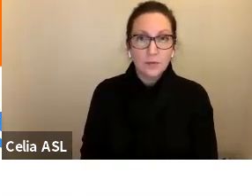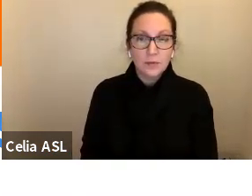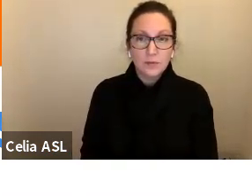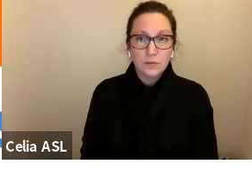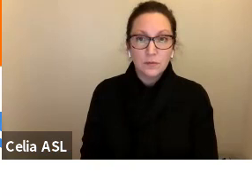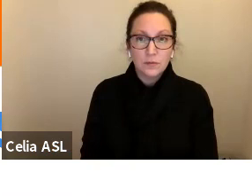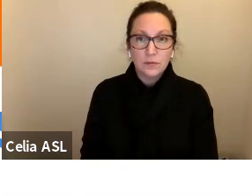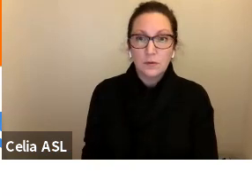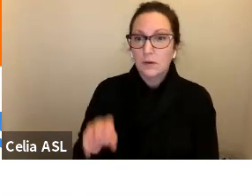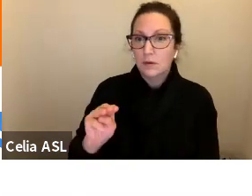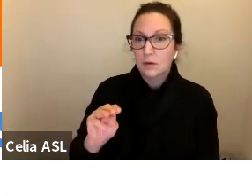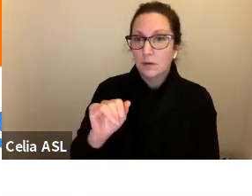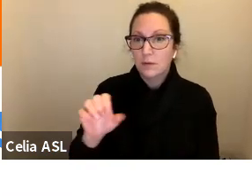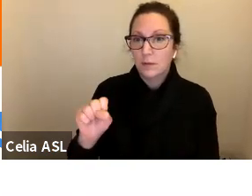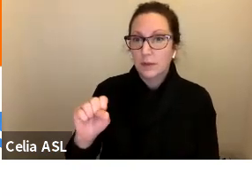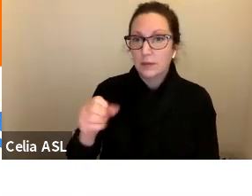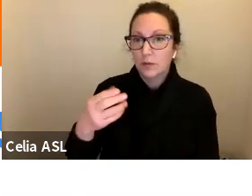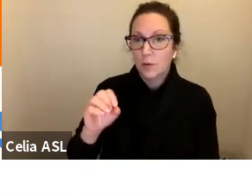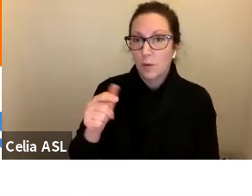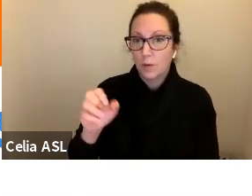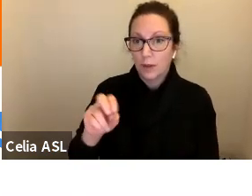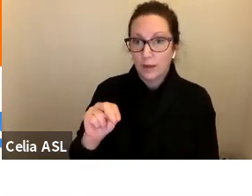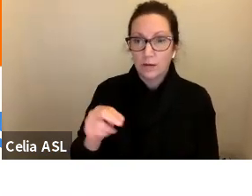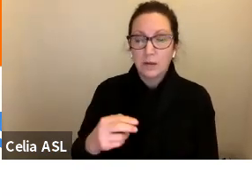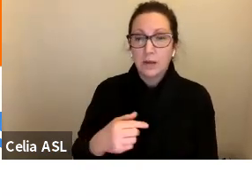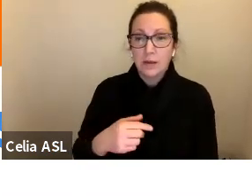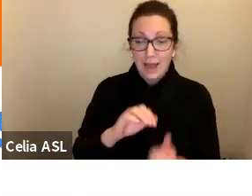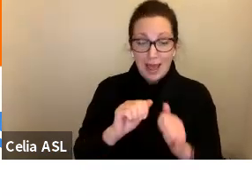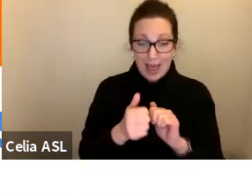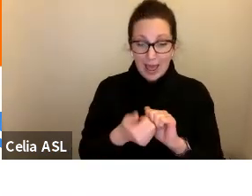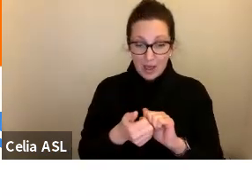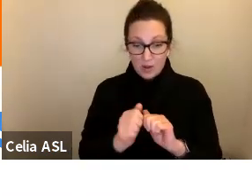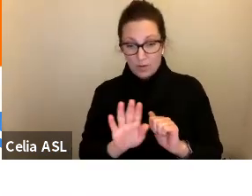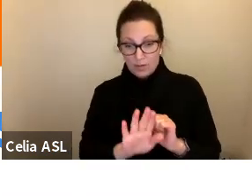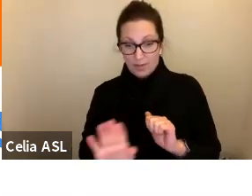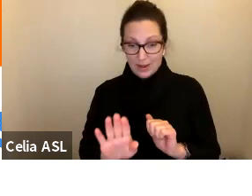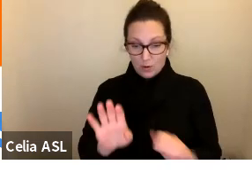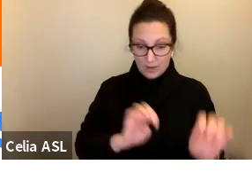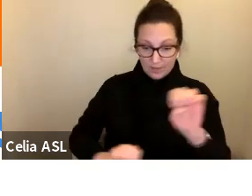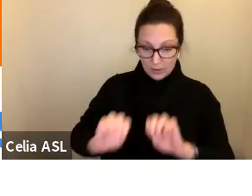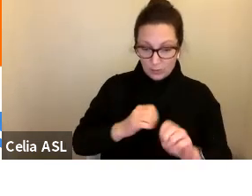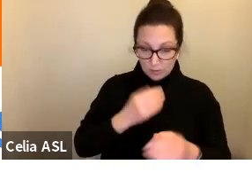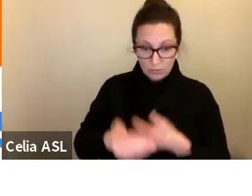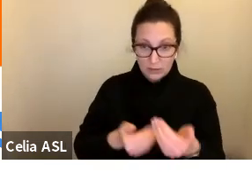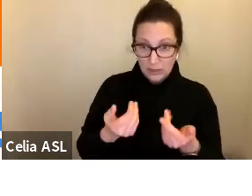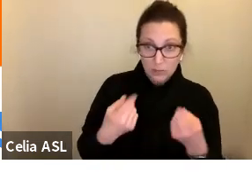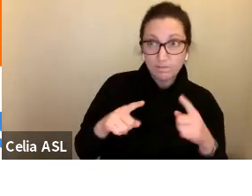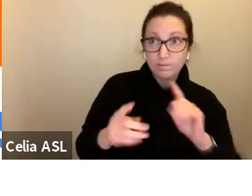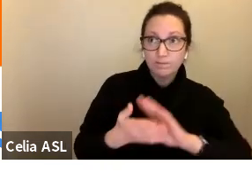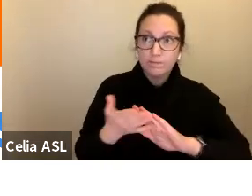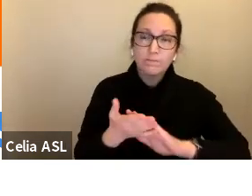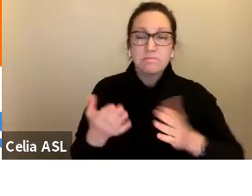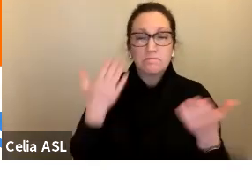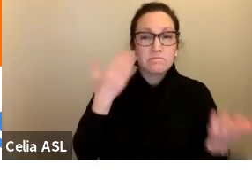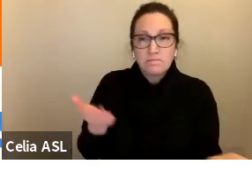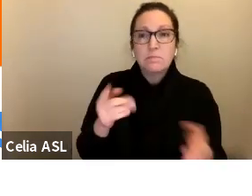don't have the details on sort of how that evaluation process works, but that is definitely something that we can try and get more information